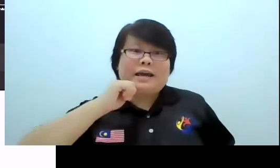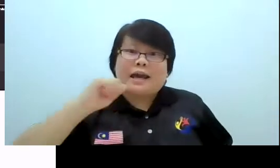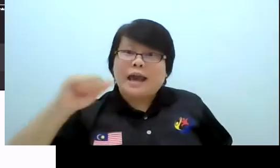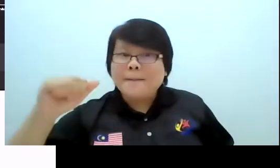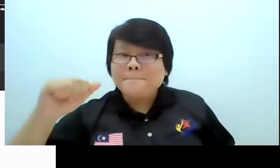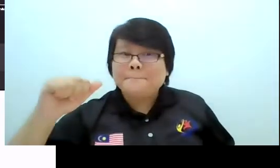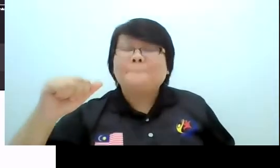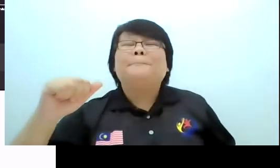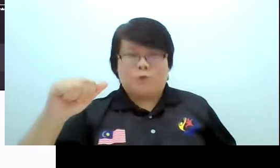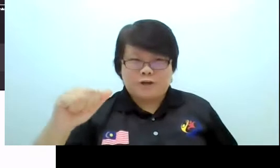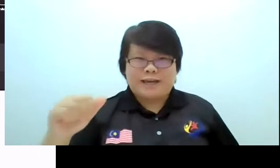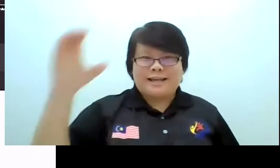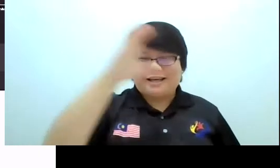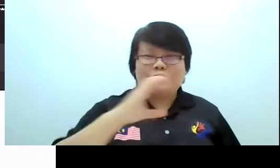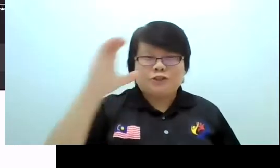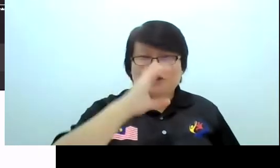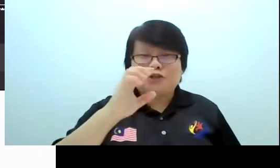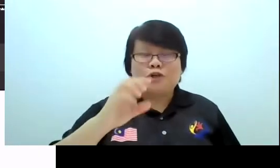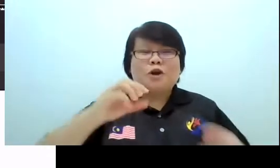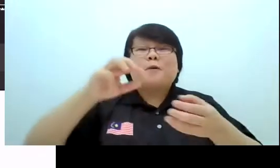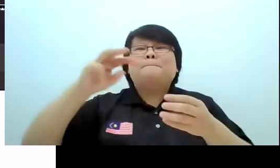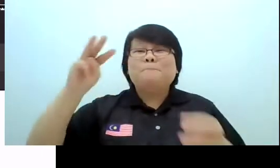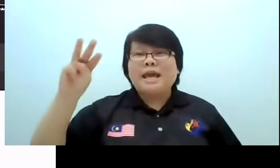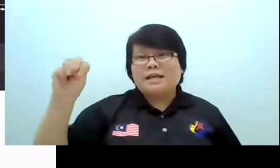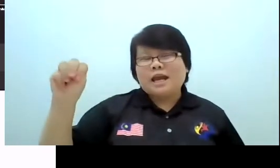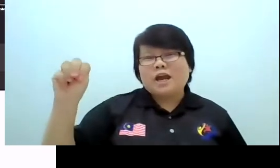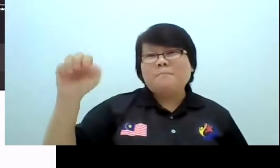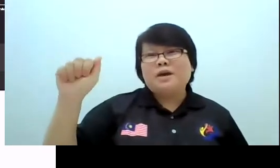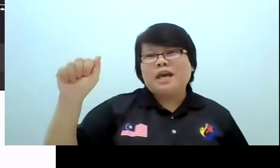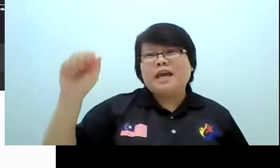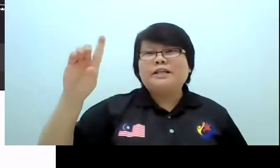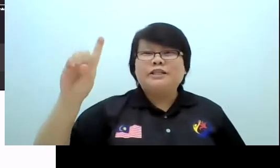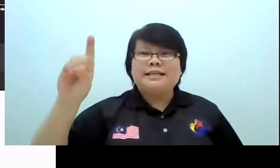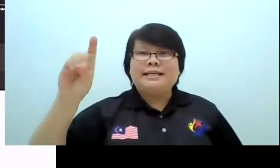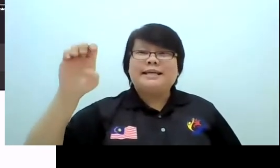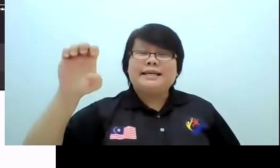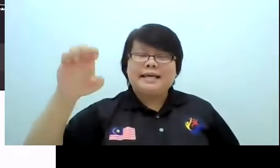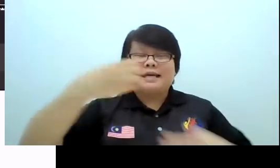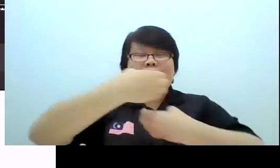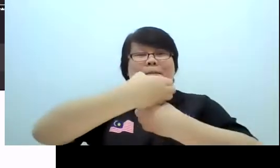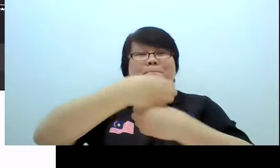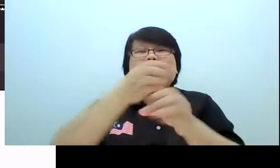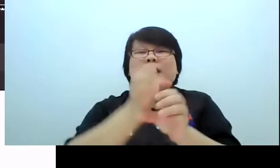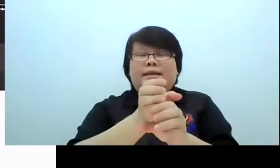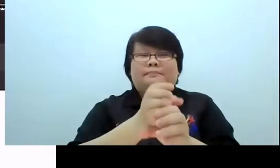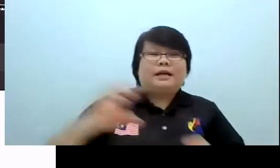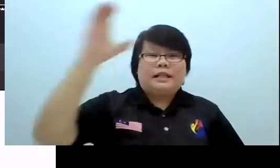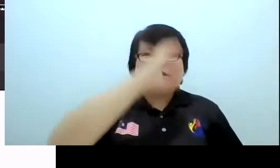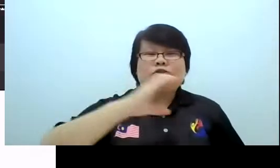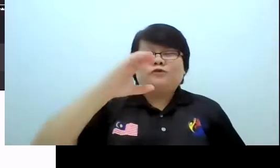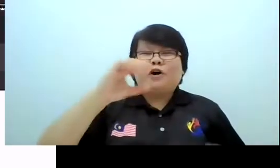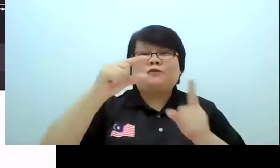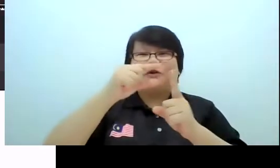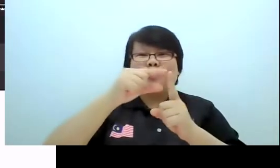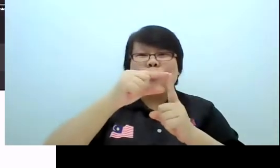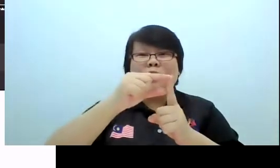I am, okay, let's search, made, M-A-D-E, made.